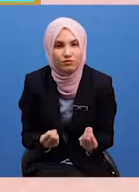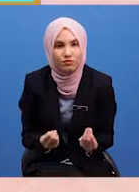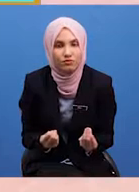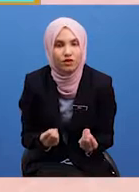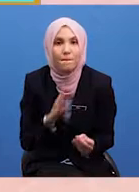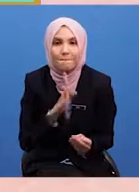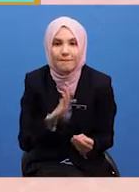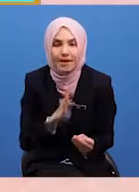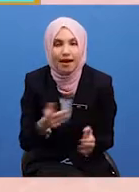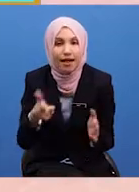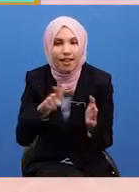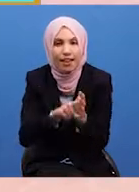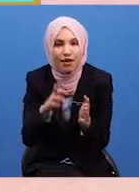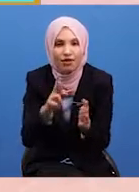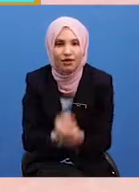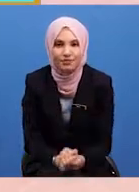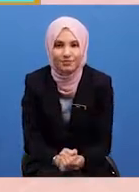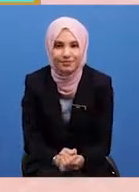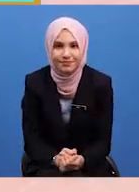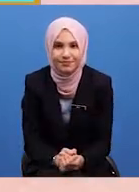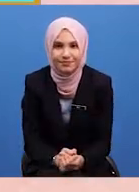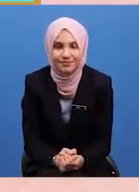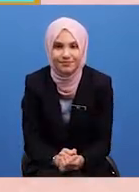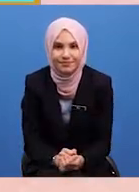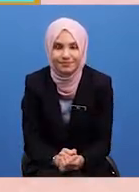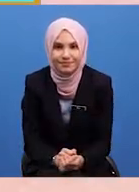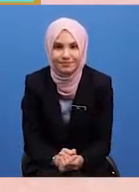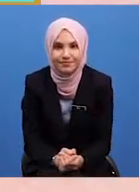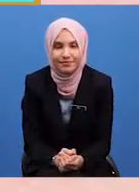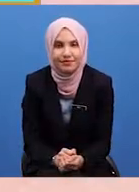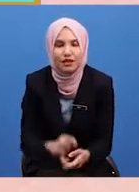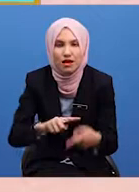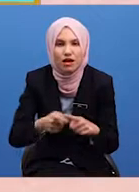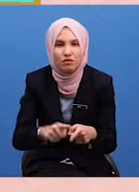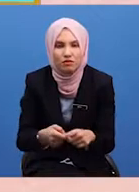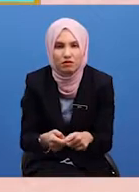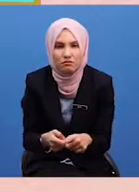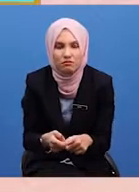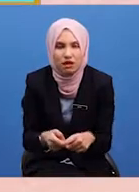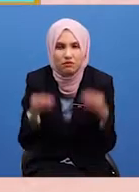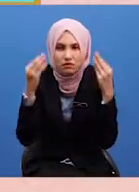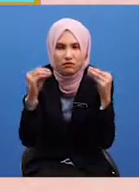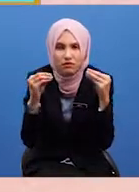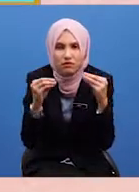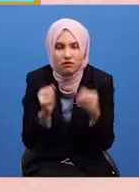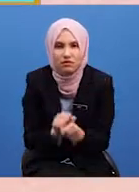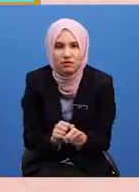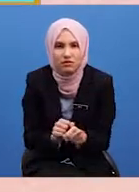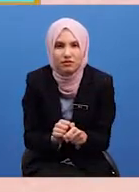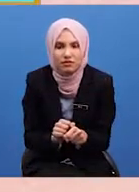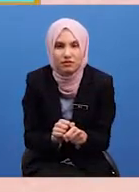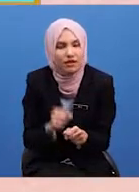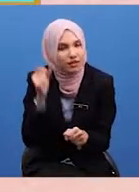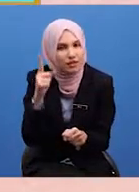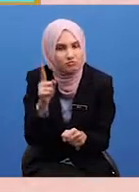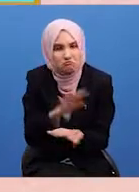lawyer and is determined about it, although other friends and the teacher, Mr. Matheson,